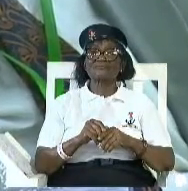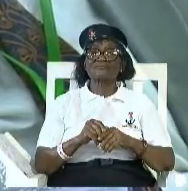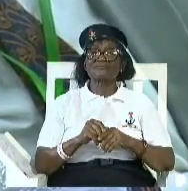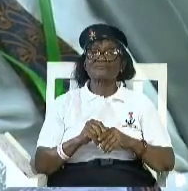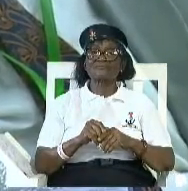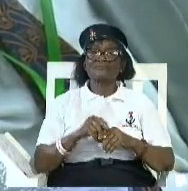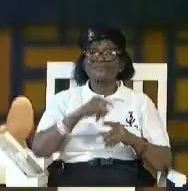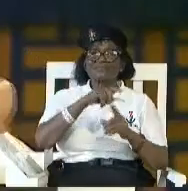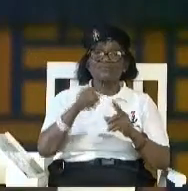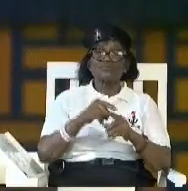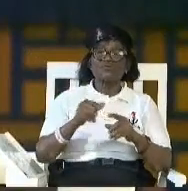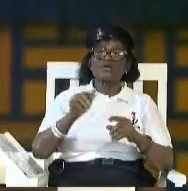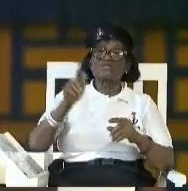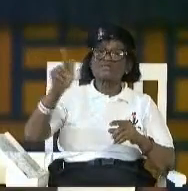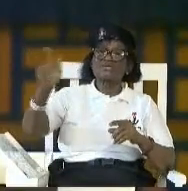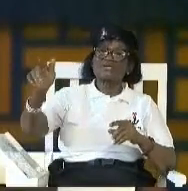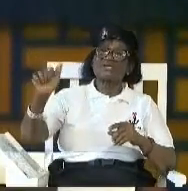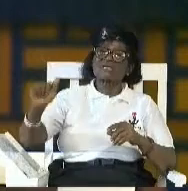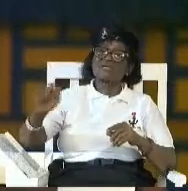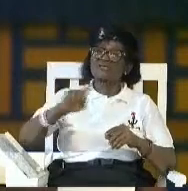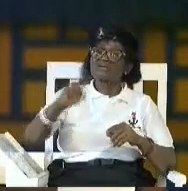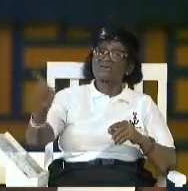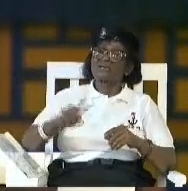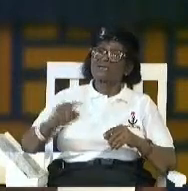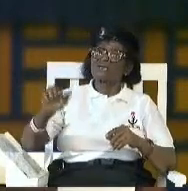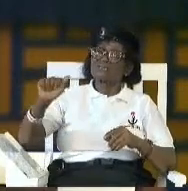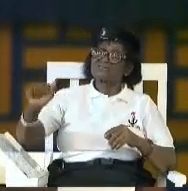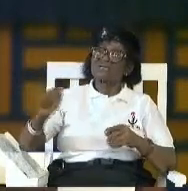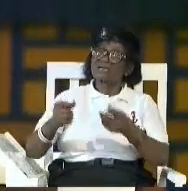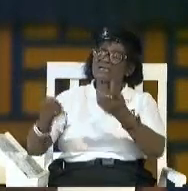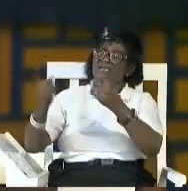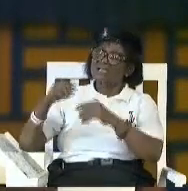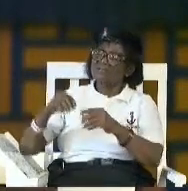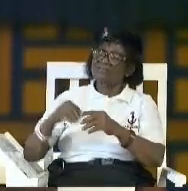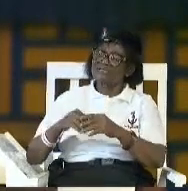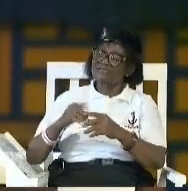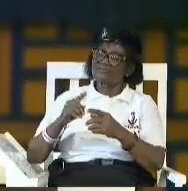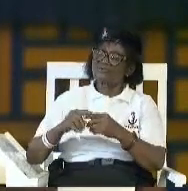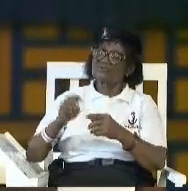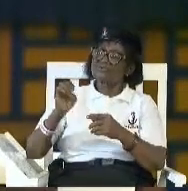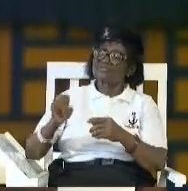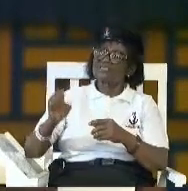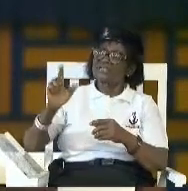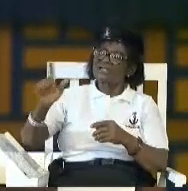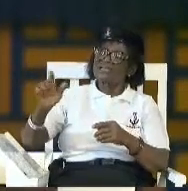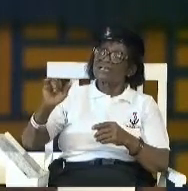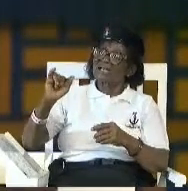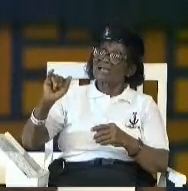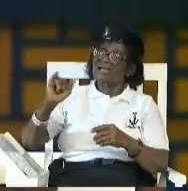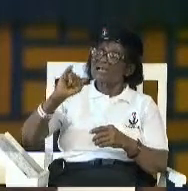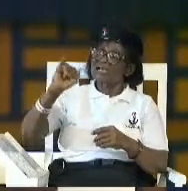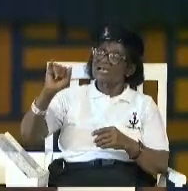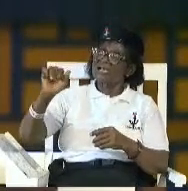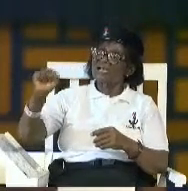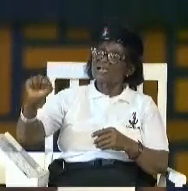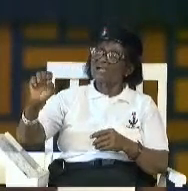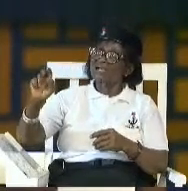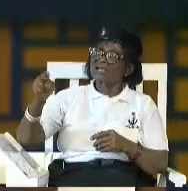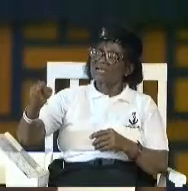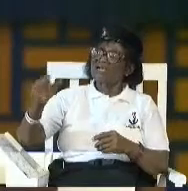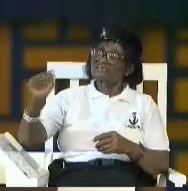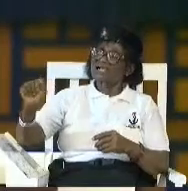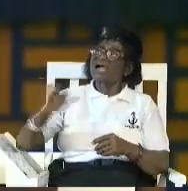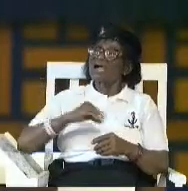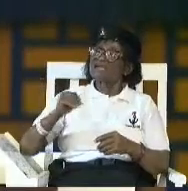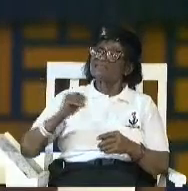When Gehazi came in to Elisha, and Elisha said, "Where have you been?" He